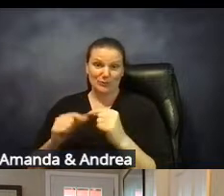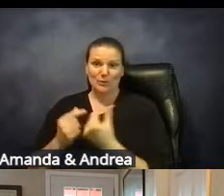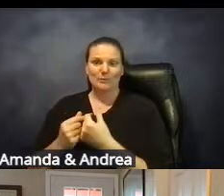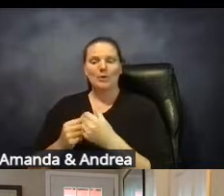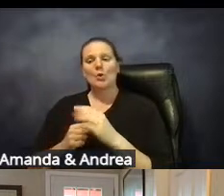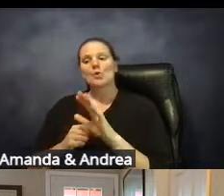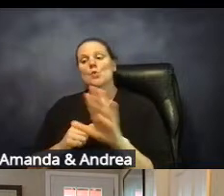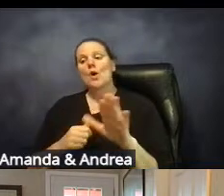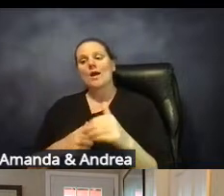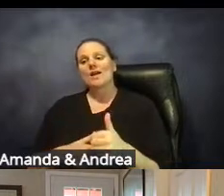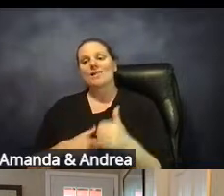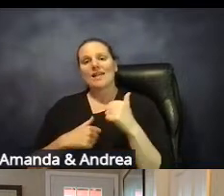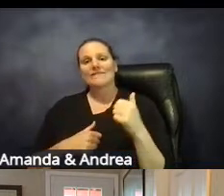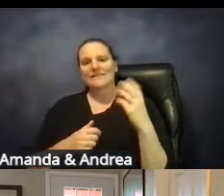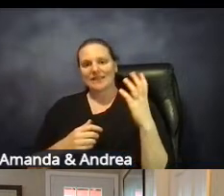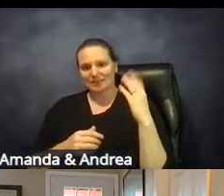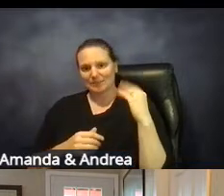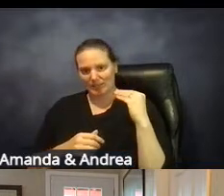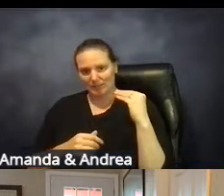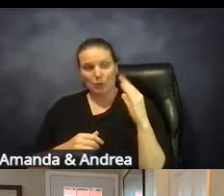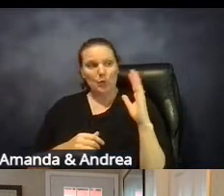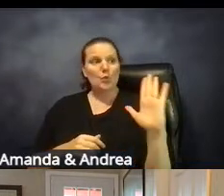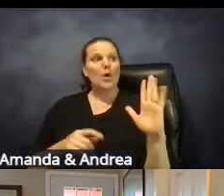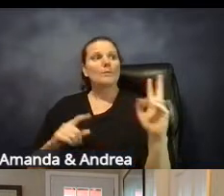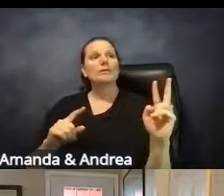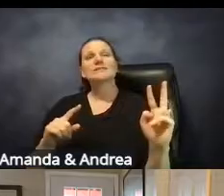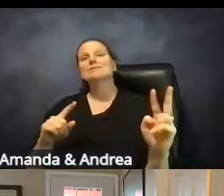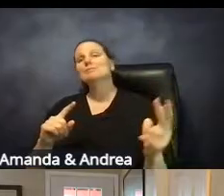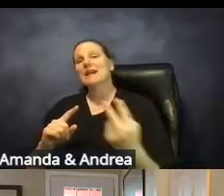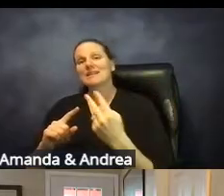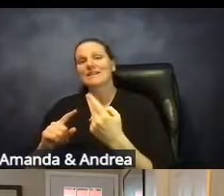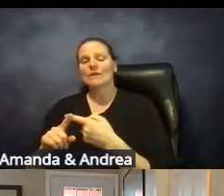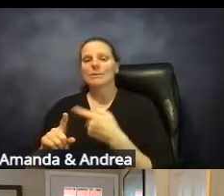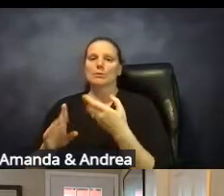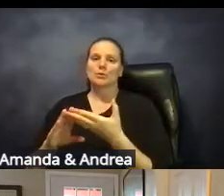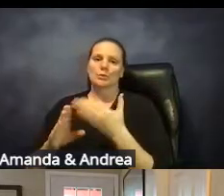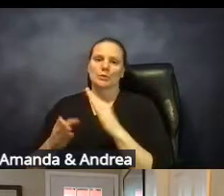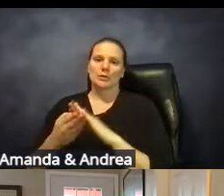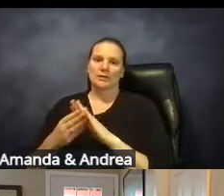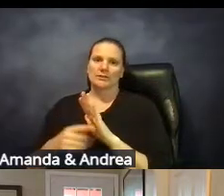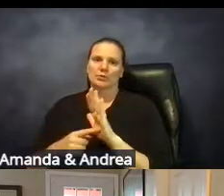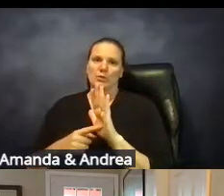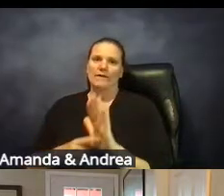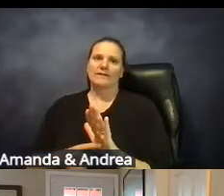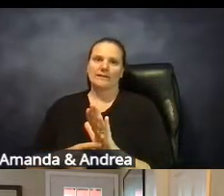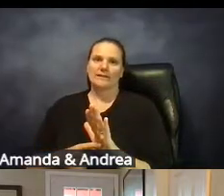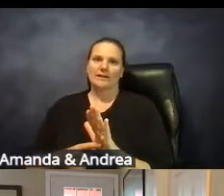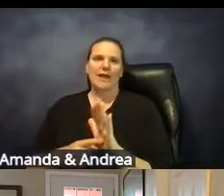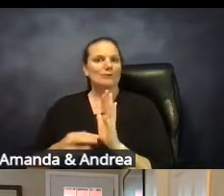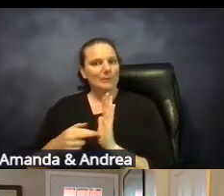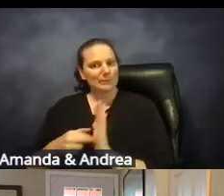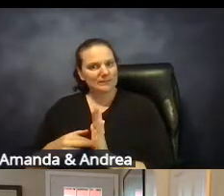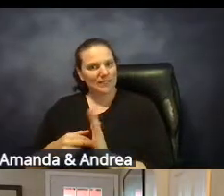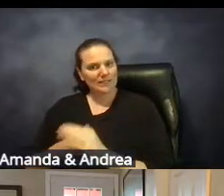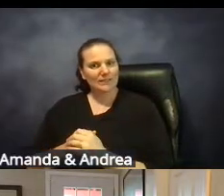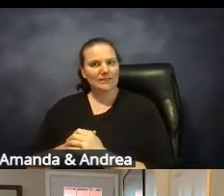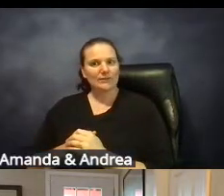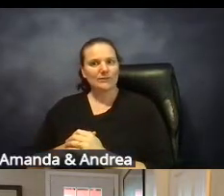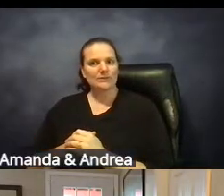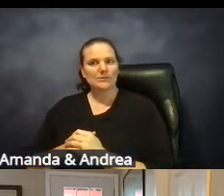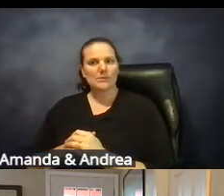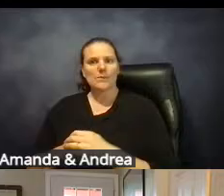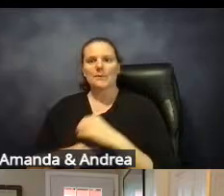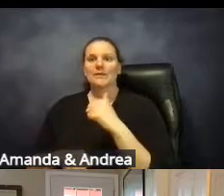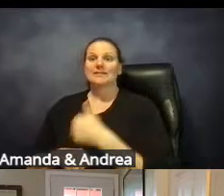lived experience, but also your perspectives from the communities that you're reflecting and representing. So the setup